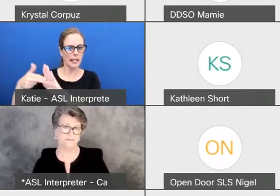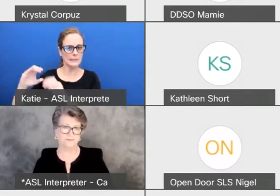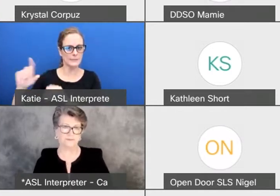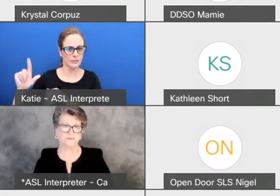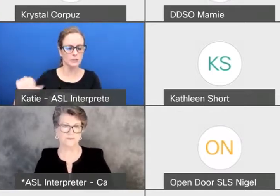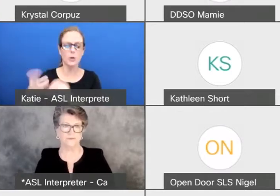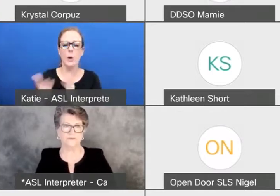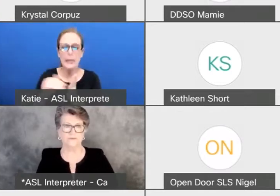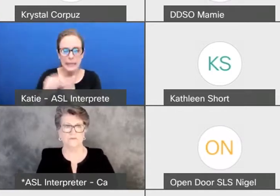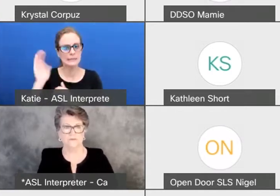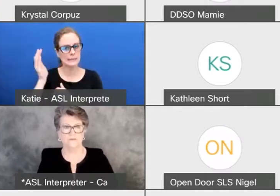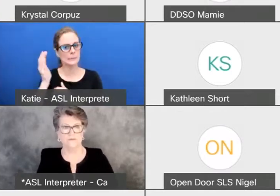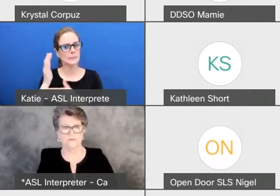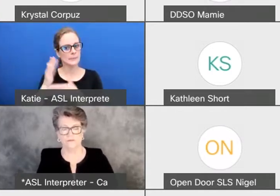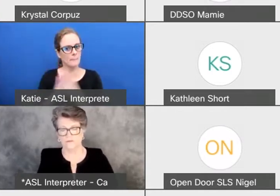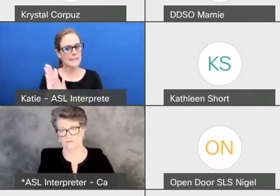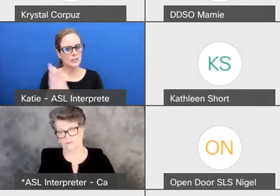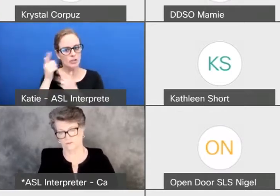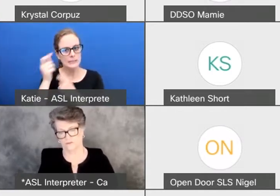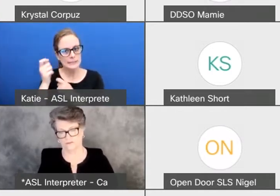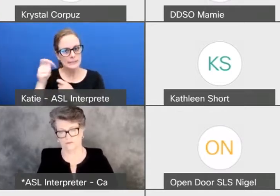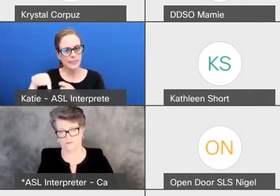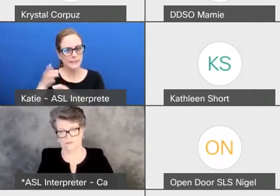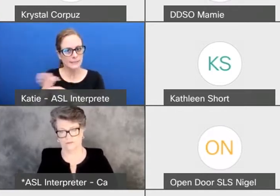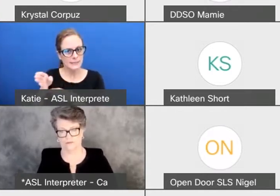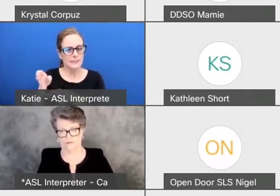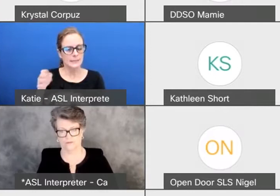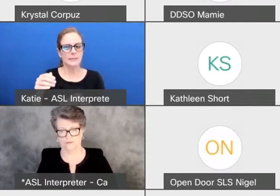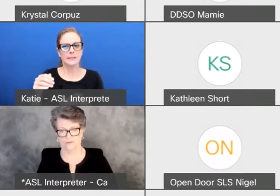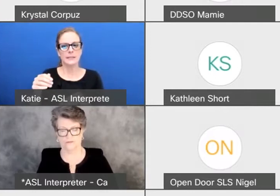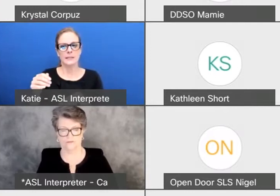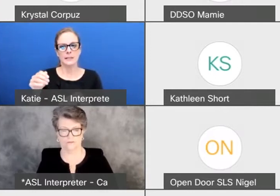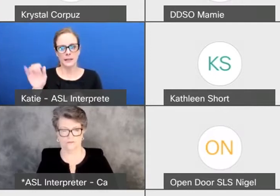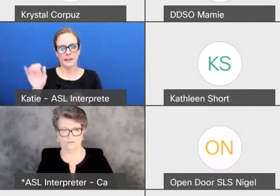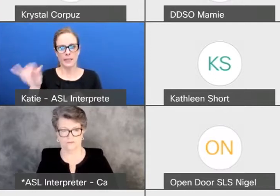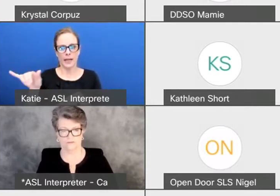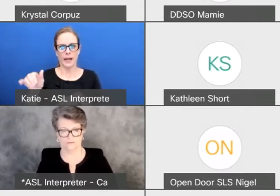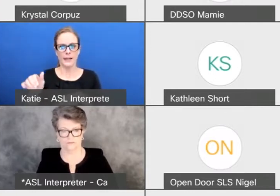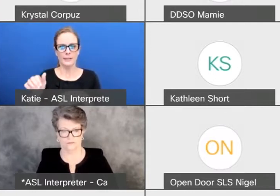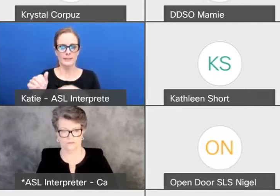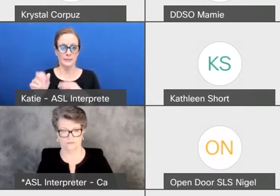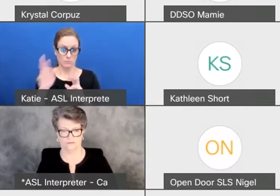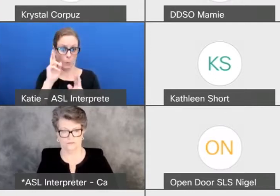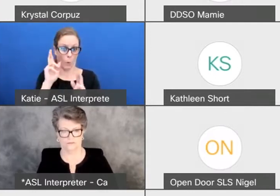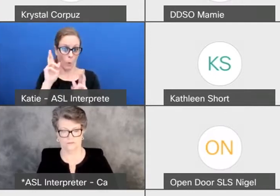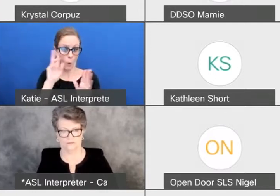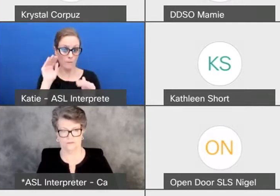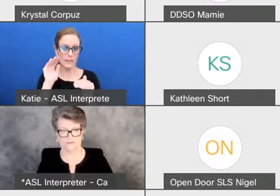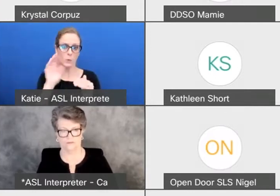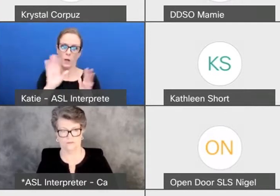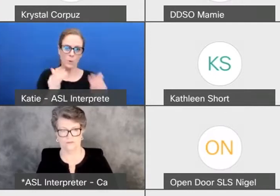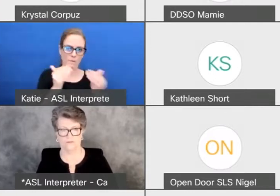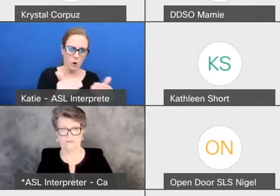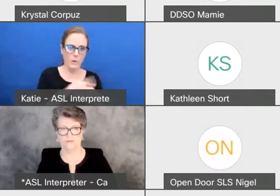again, looks like there is certainly some interest in this, and that one is hopefully moving forward.